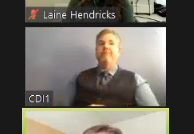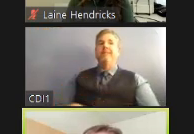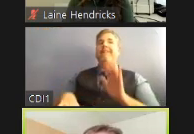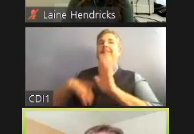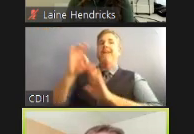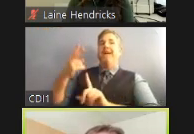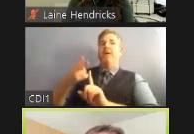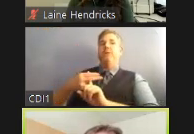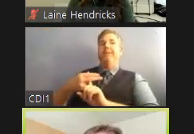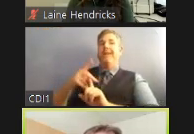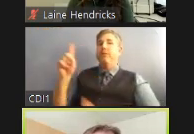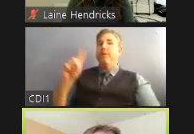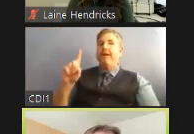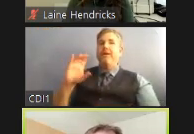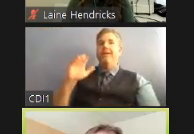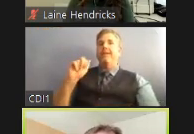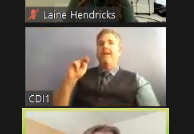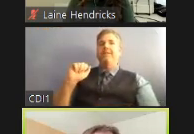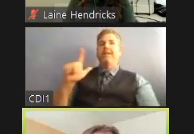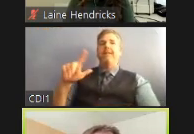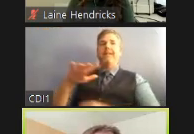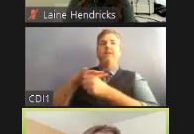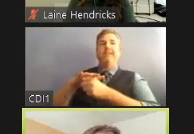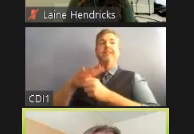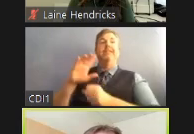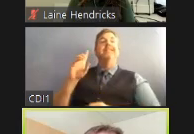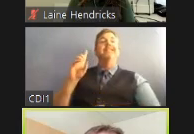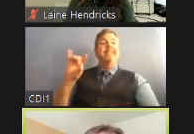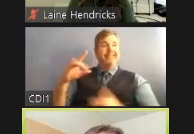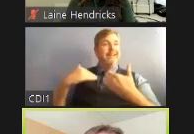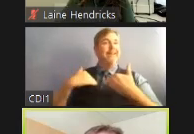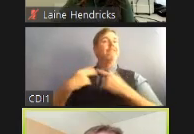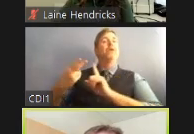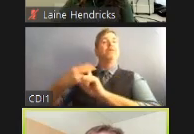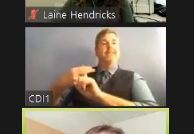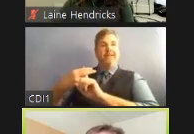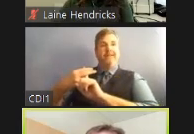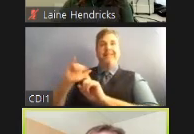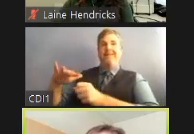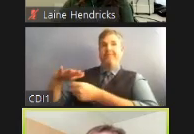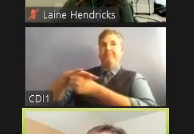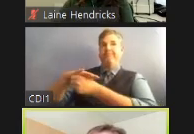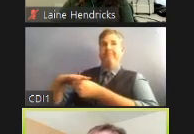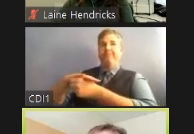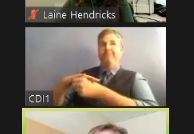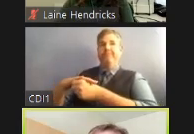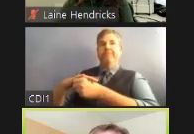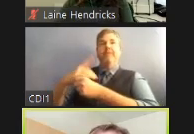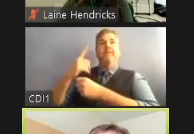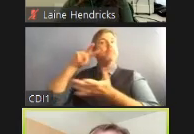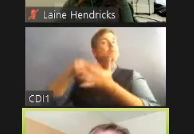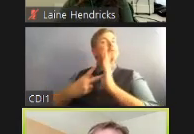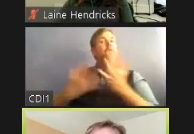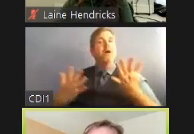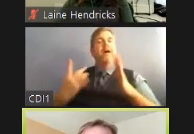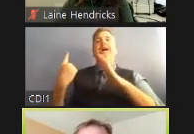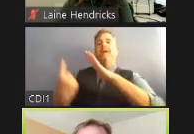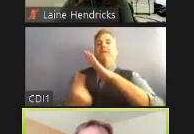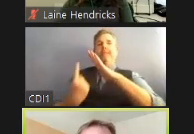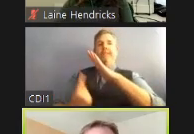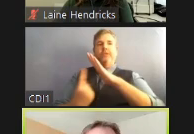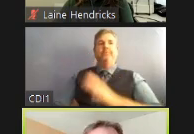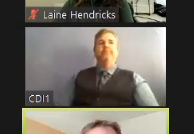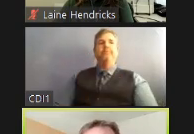have a hotel in the canal area for isolating and quarantine people from within that community. We know that we learned the majority